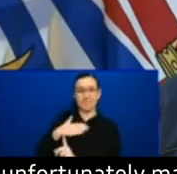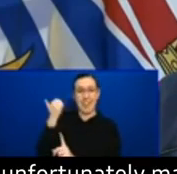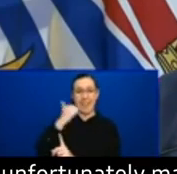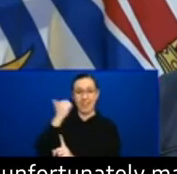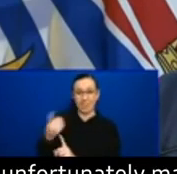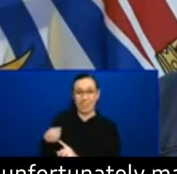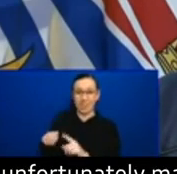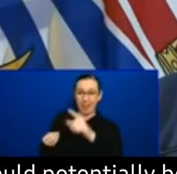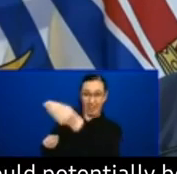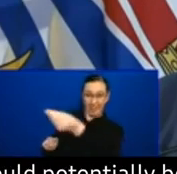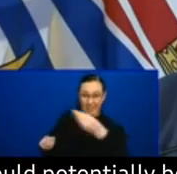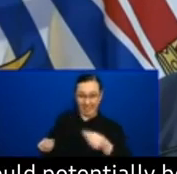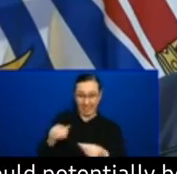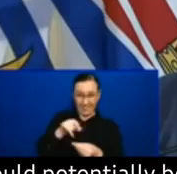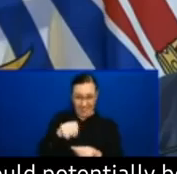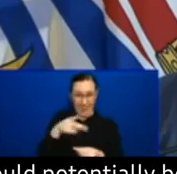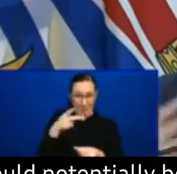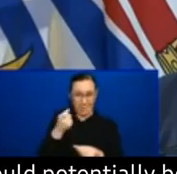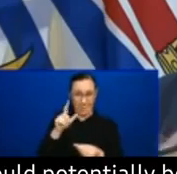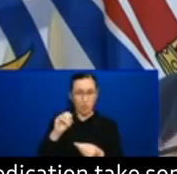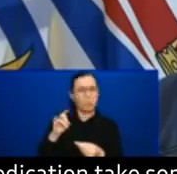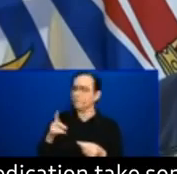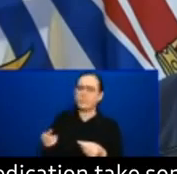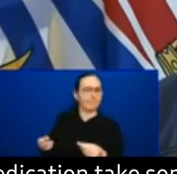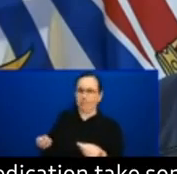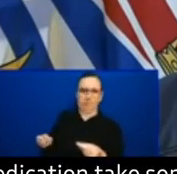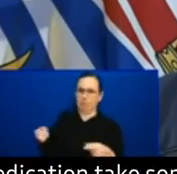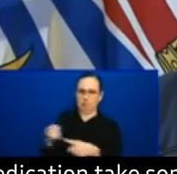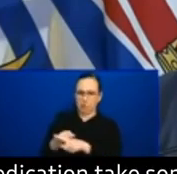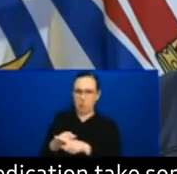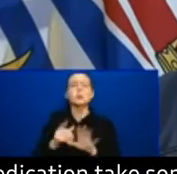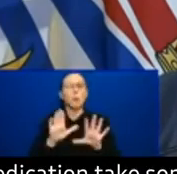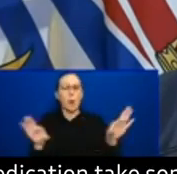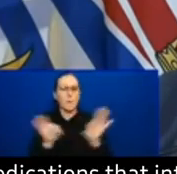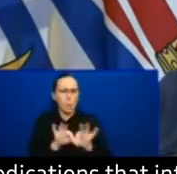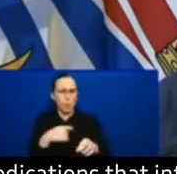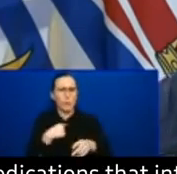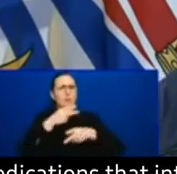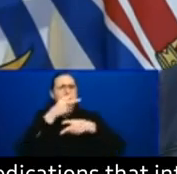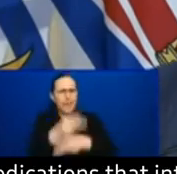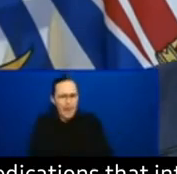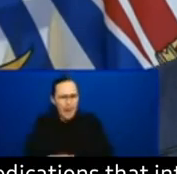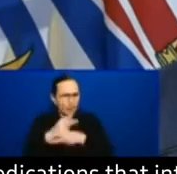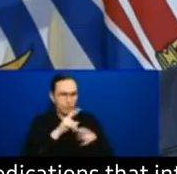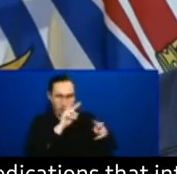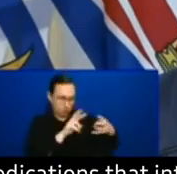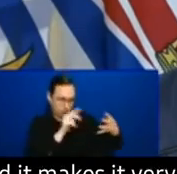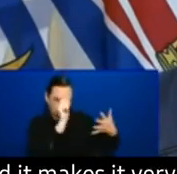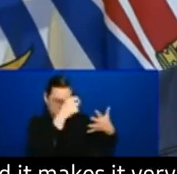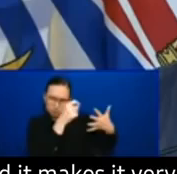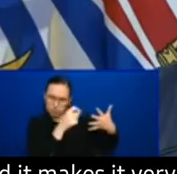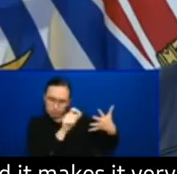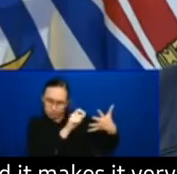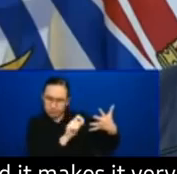benefit from this medication take some of those medications that interact with it, and it makes it very different from some of